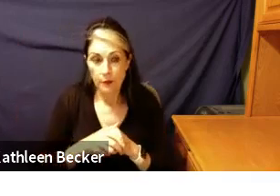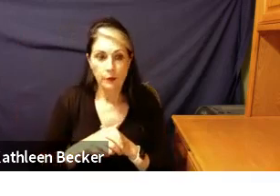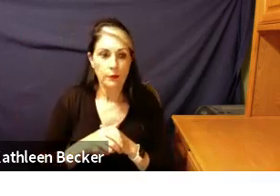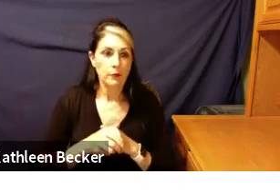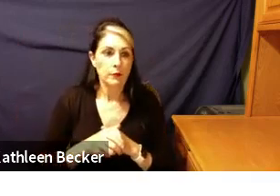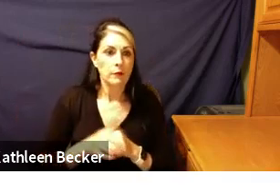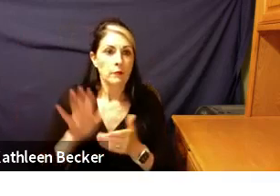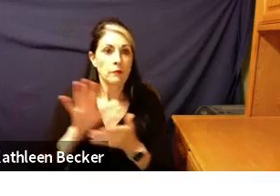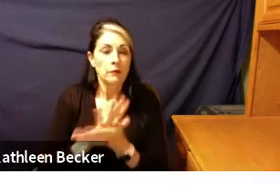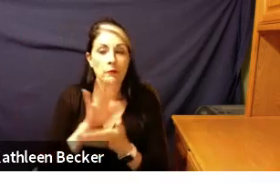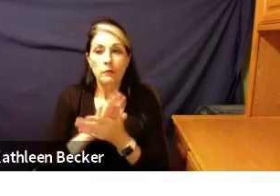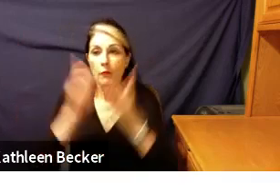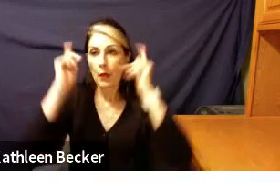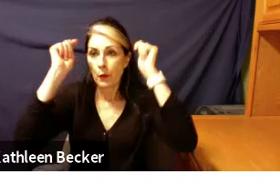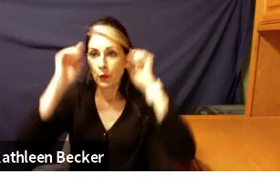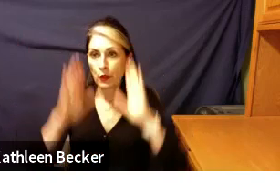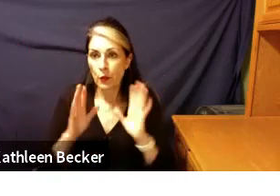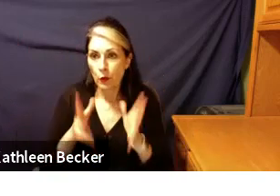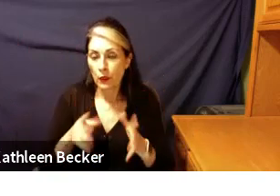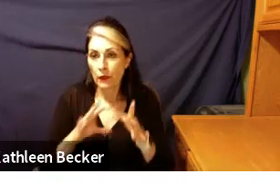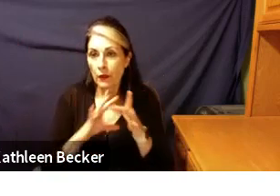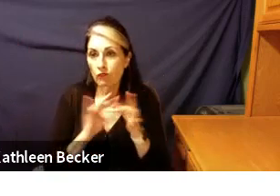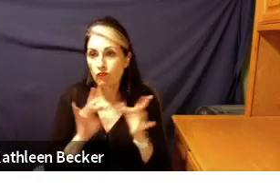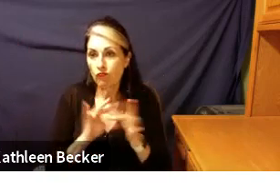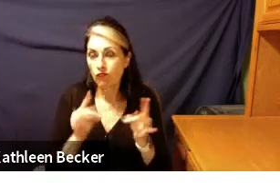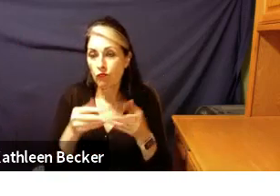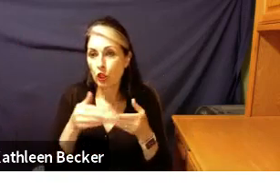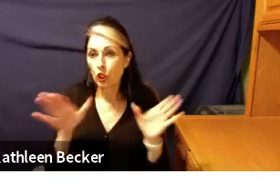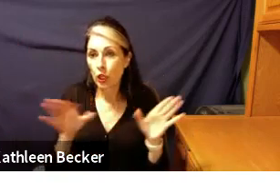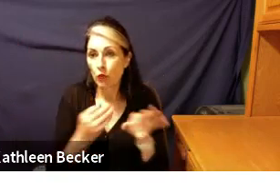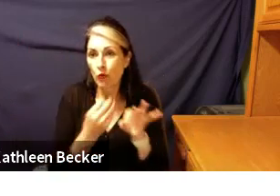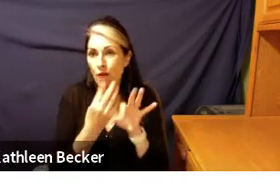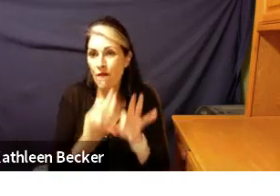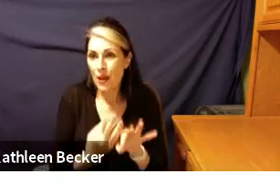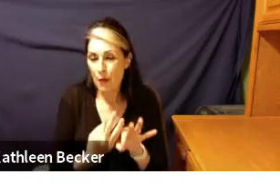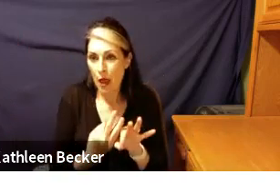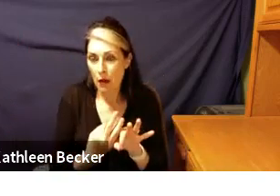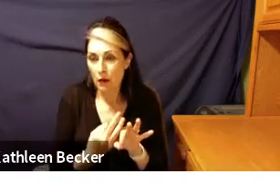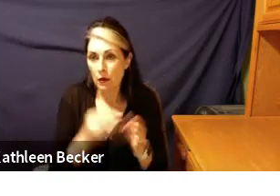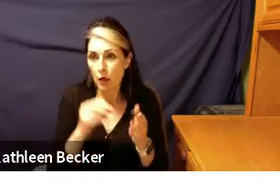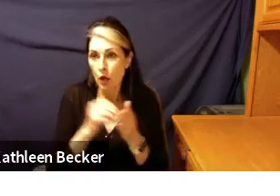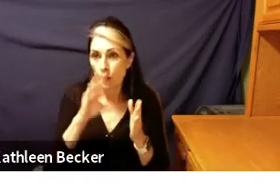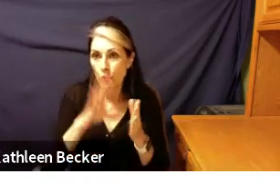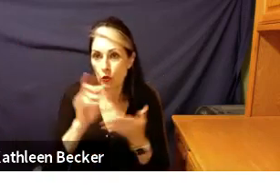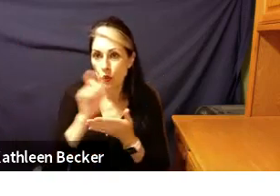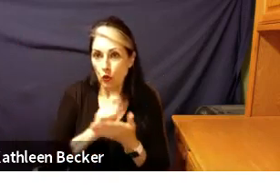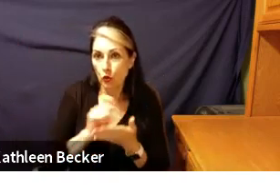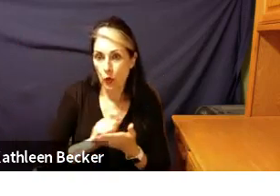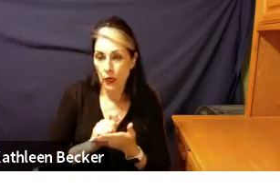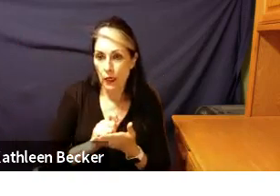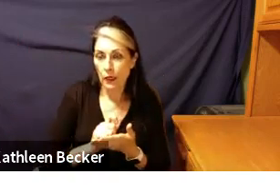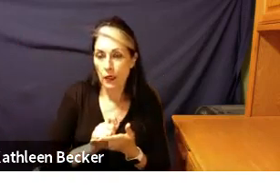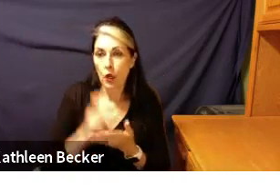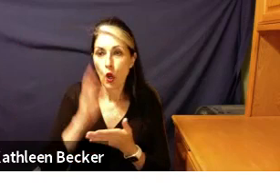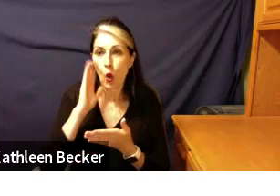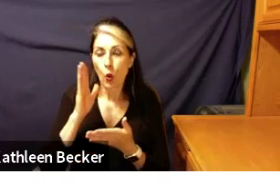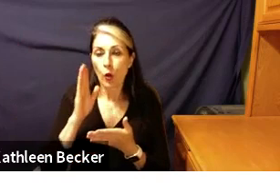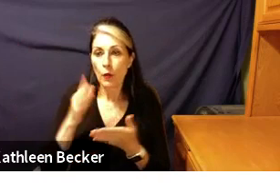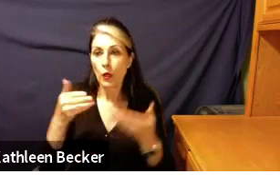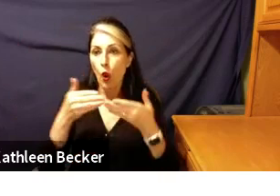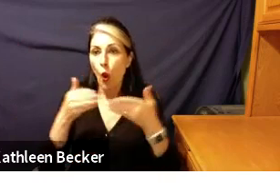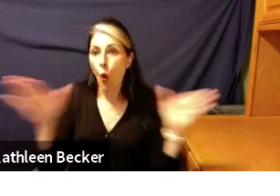The paper tutor will leave a note with general feedback on the student's writing. This will be an